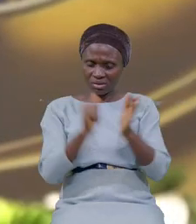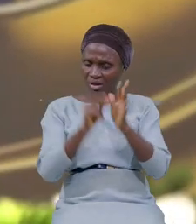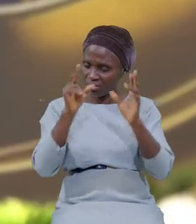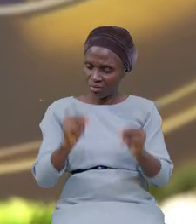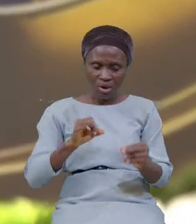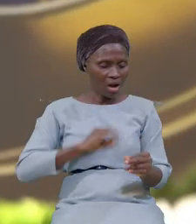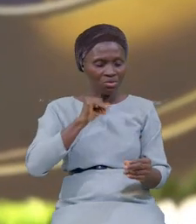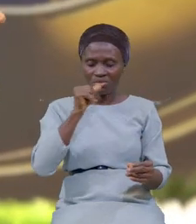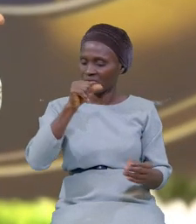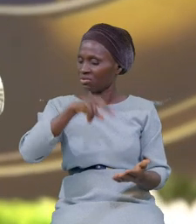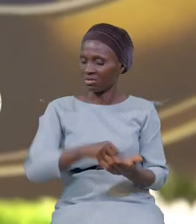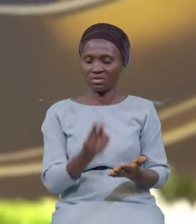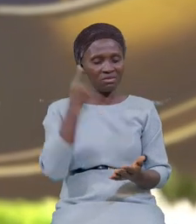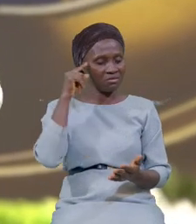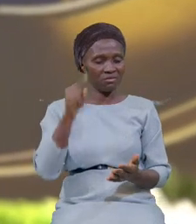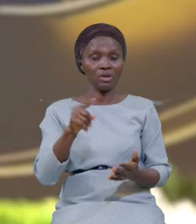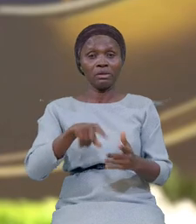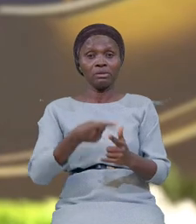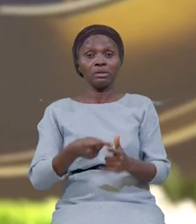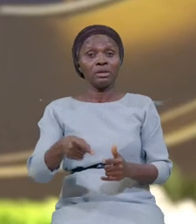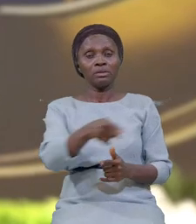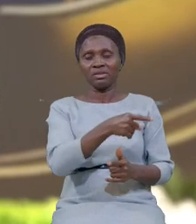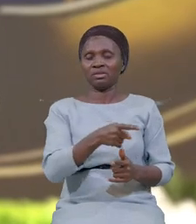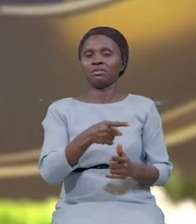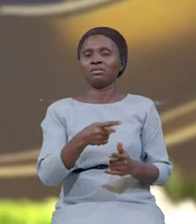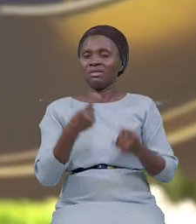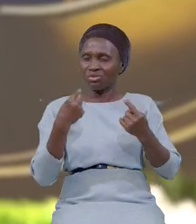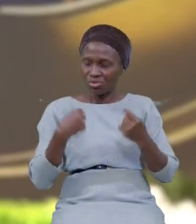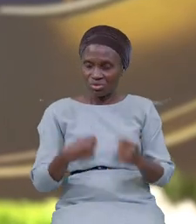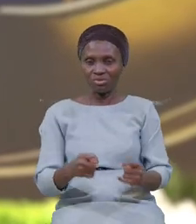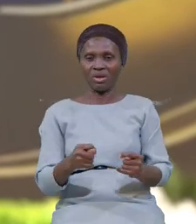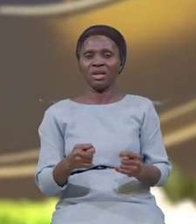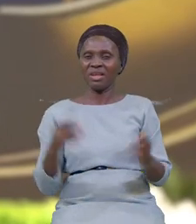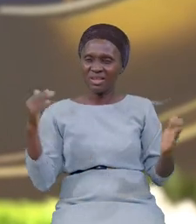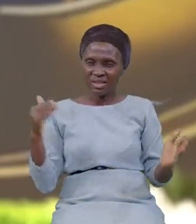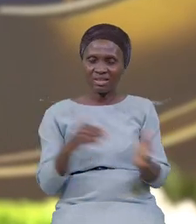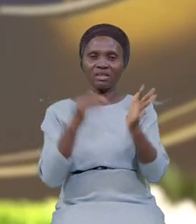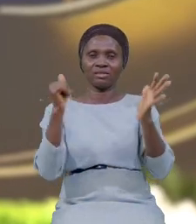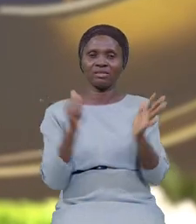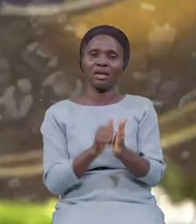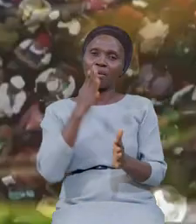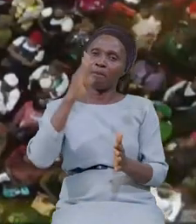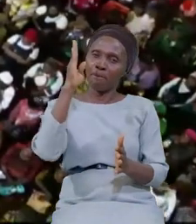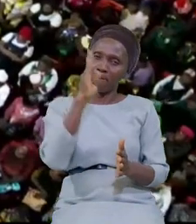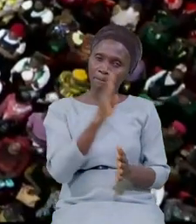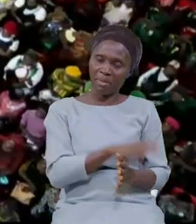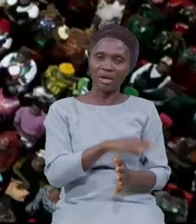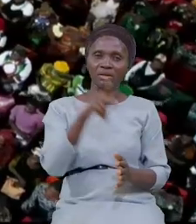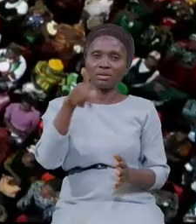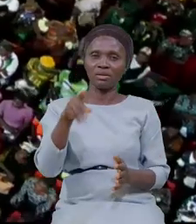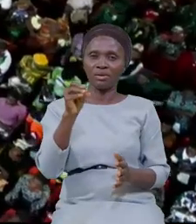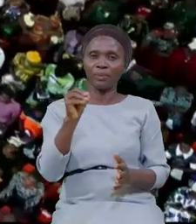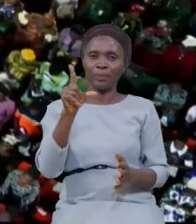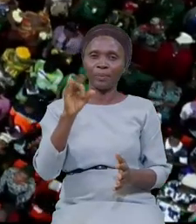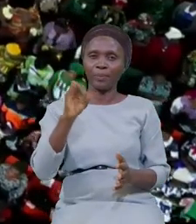their promised land. It's just a matter of saying, no, I won't stand up. I can't stand up. No, that